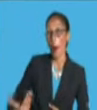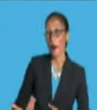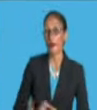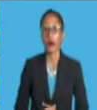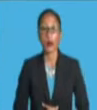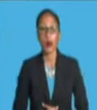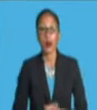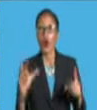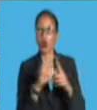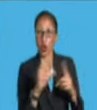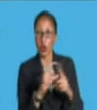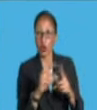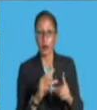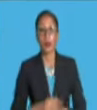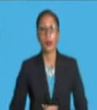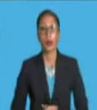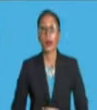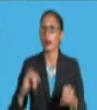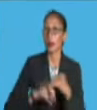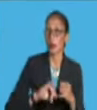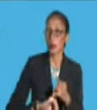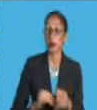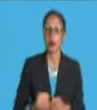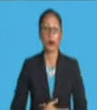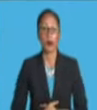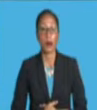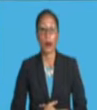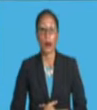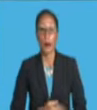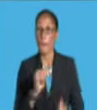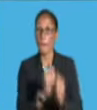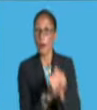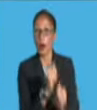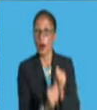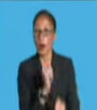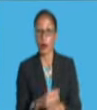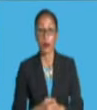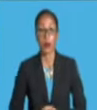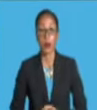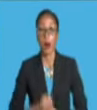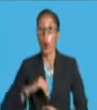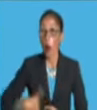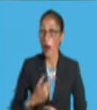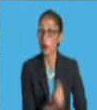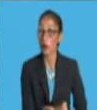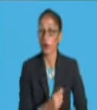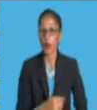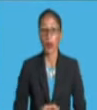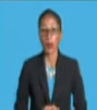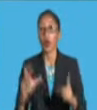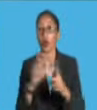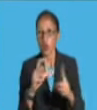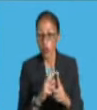Sharma, my daughter, Sukrita Sharma, my son, Ribhav Sharma, my brother, Mohit Sharma, his wife, Sujita Sharma,